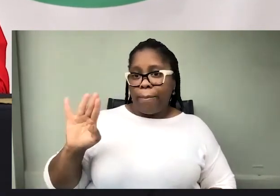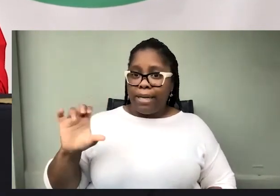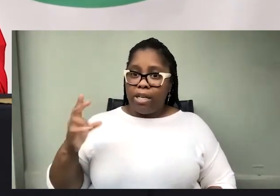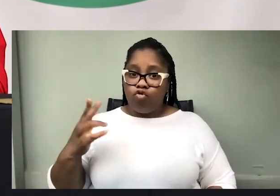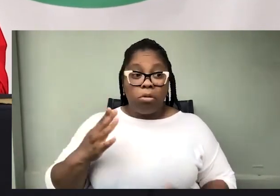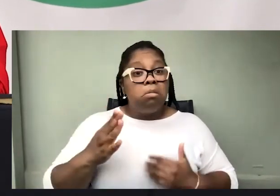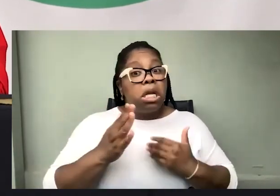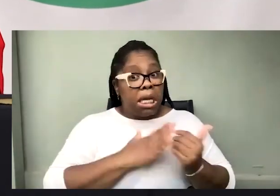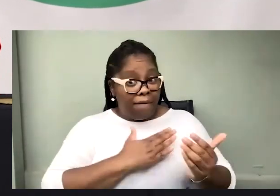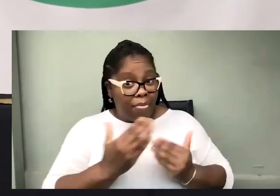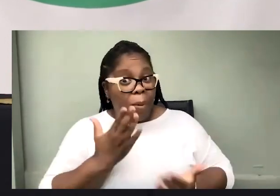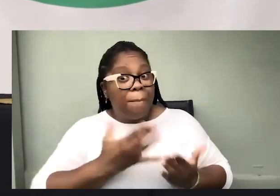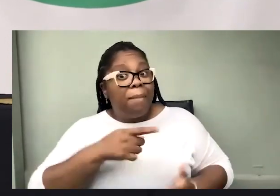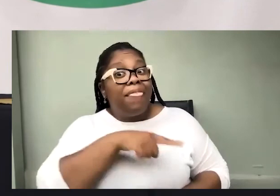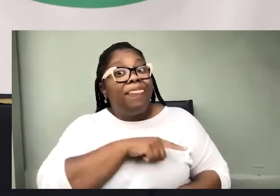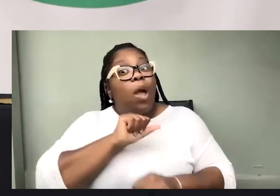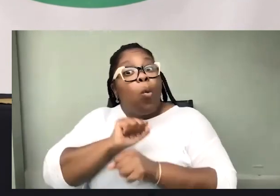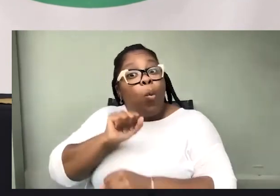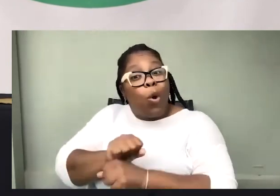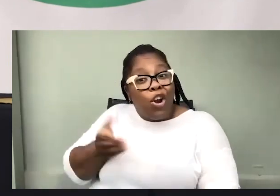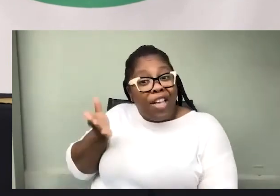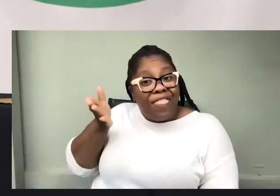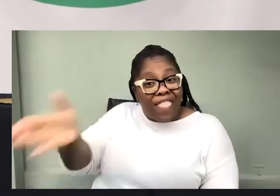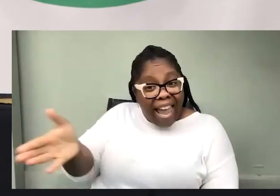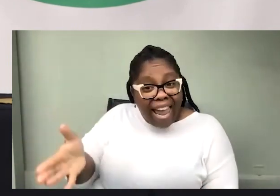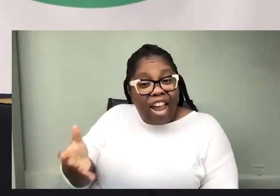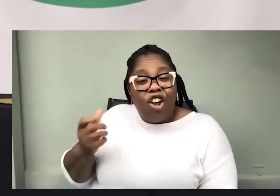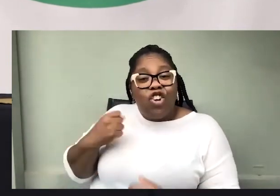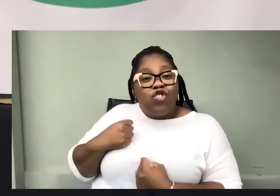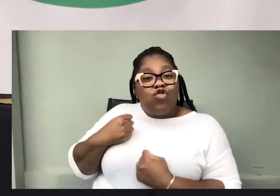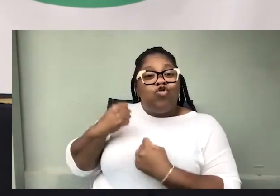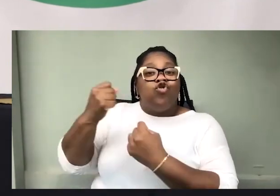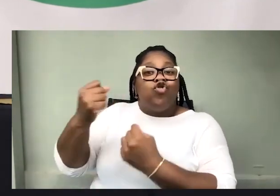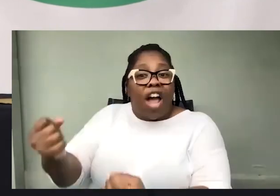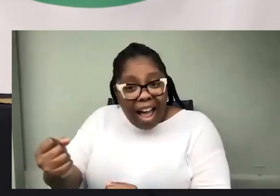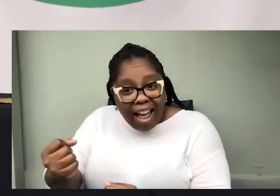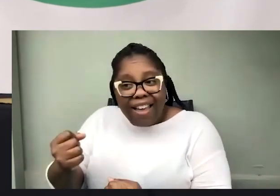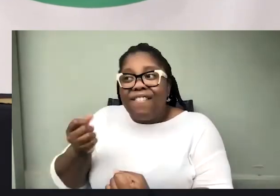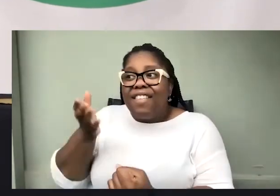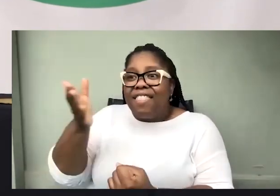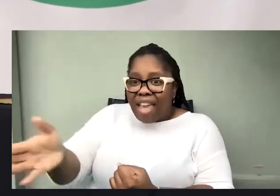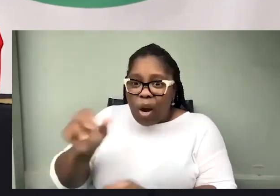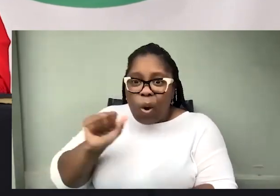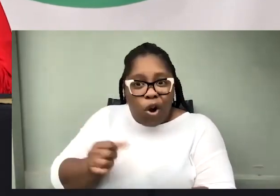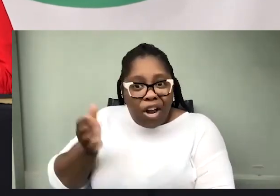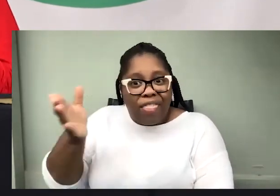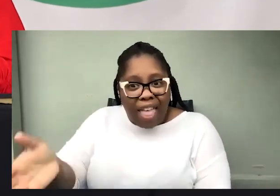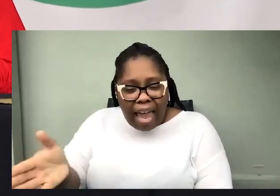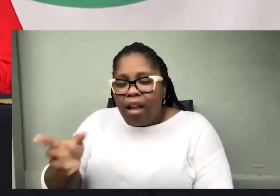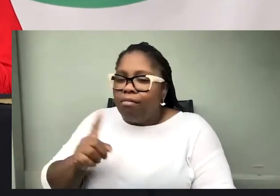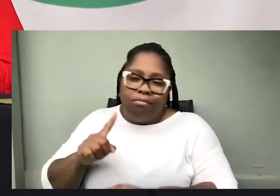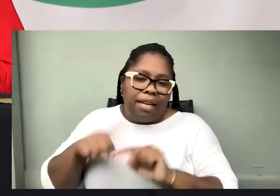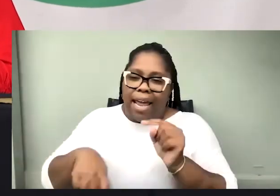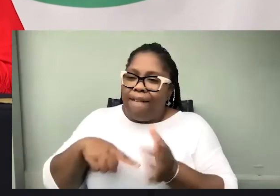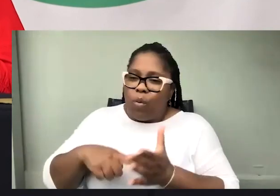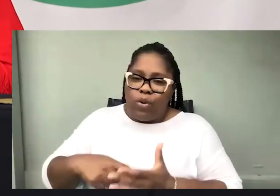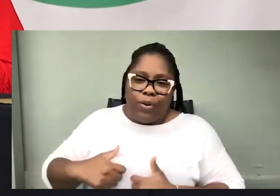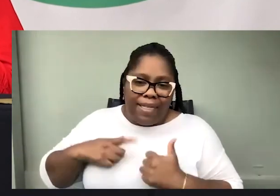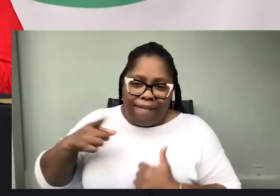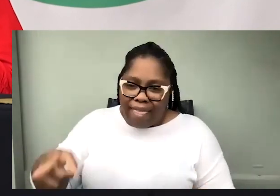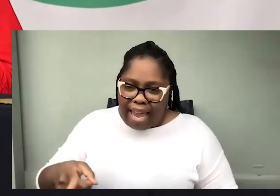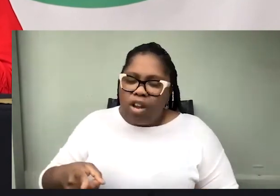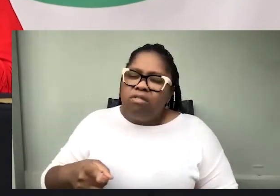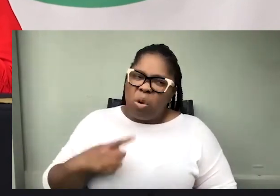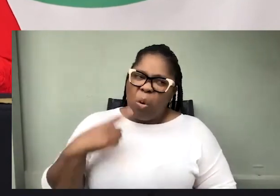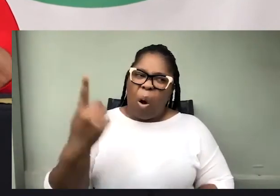the hospitality workers that drive to the Montage. So I'm always going to look at that, our